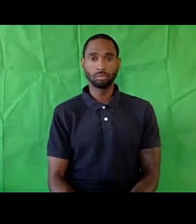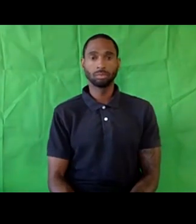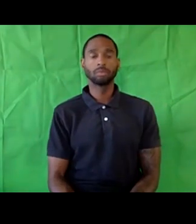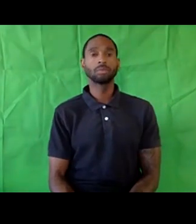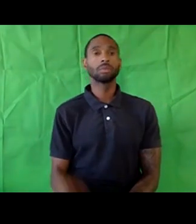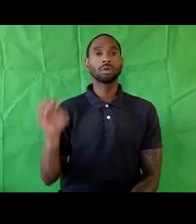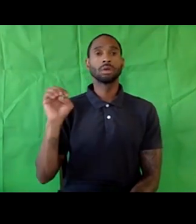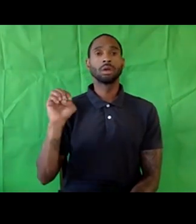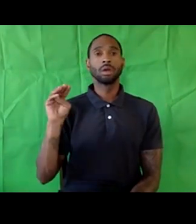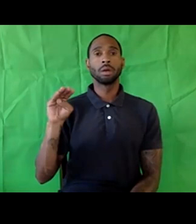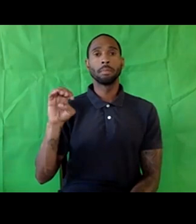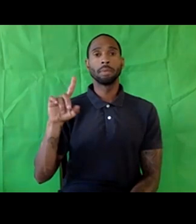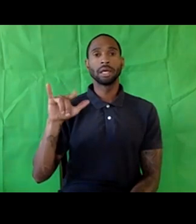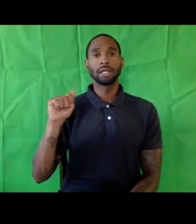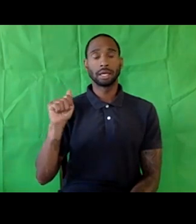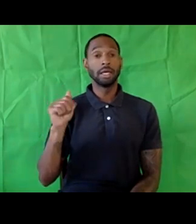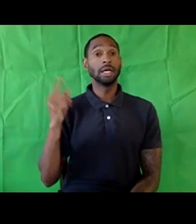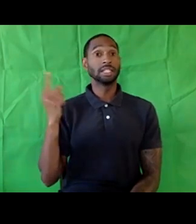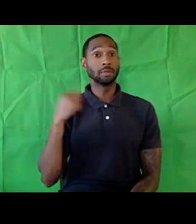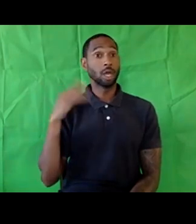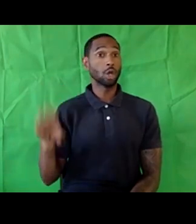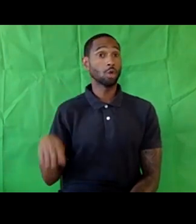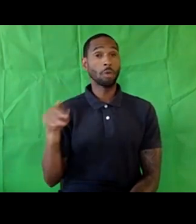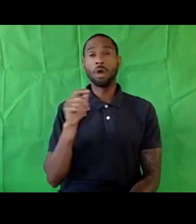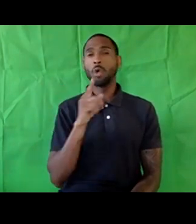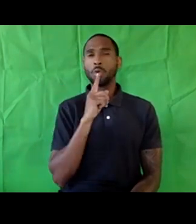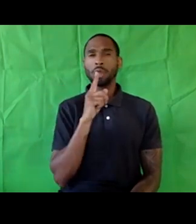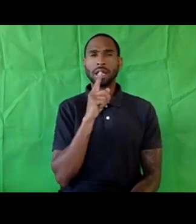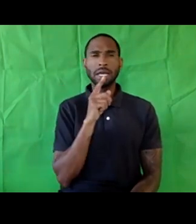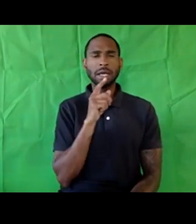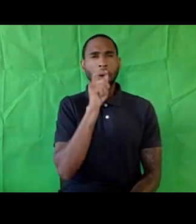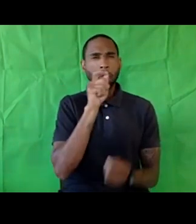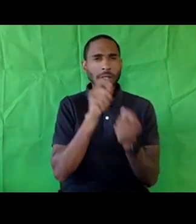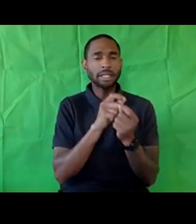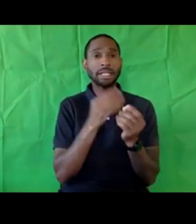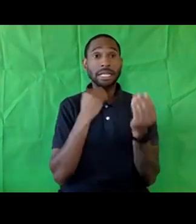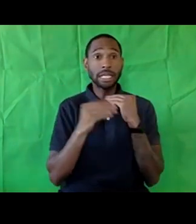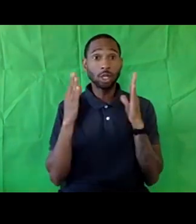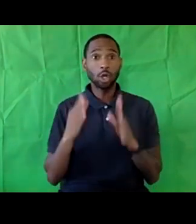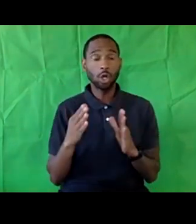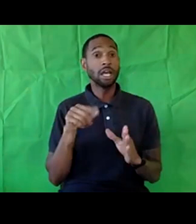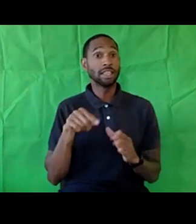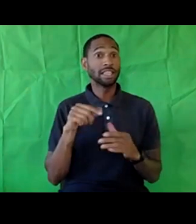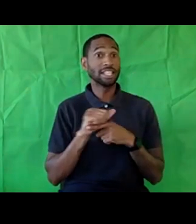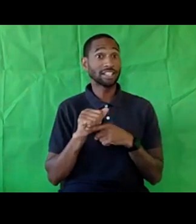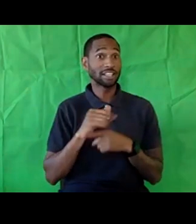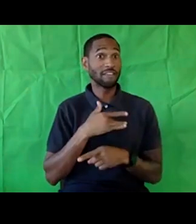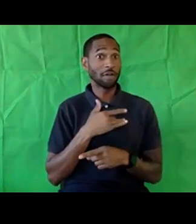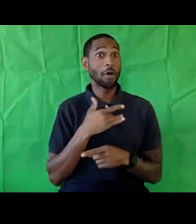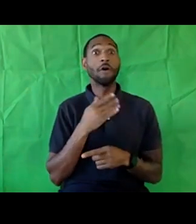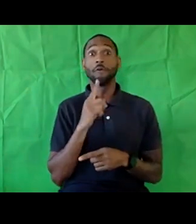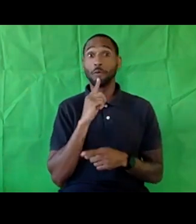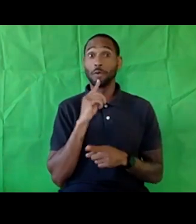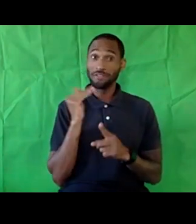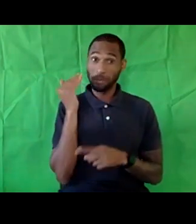Amelia shared, as someone who grew up as a picky eater, this exercise felt familiar as participant B,